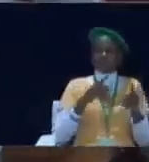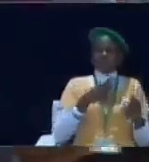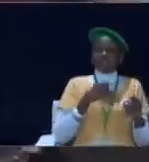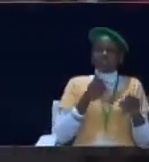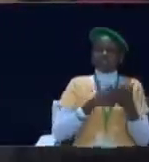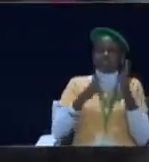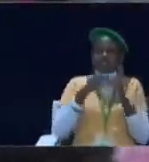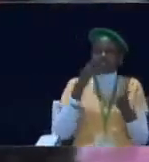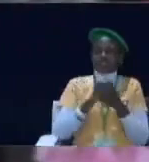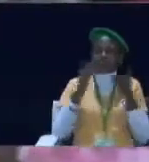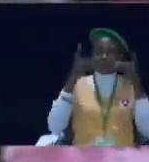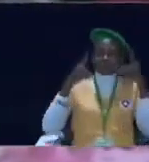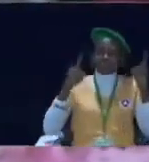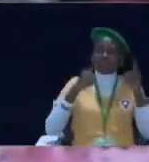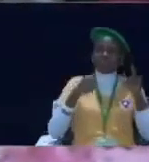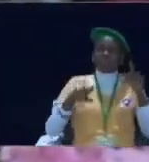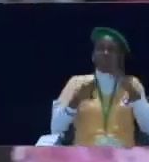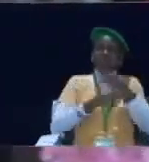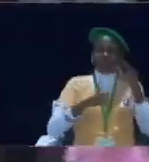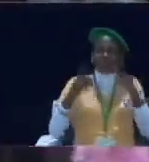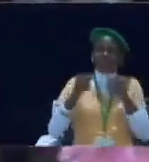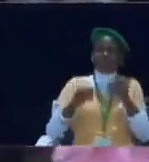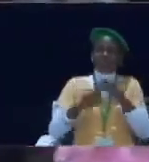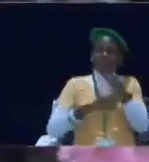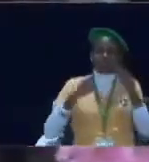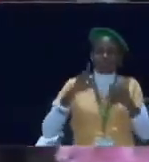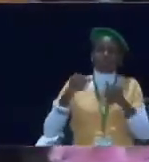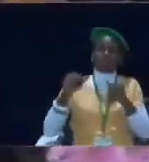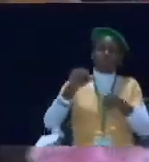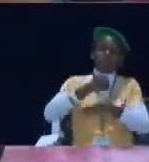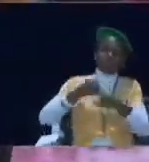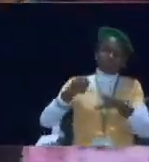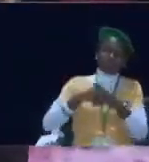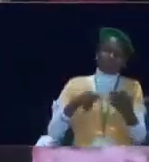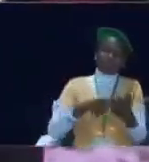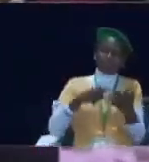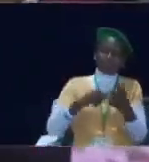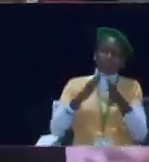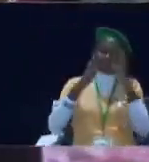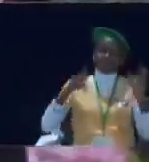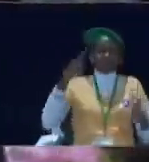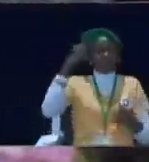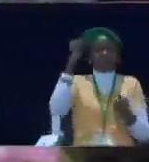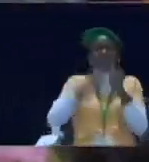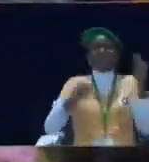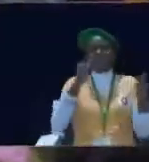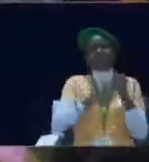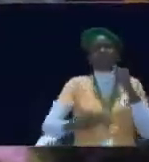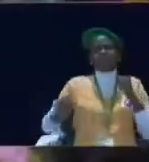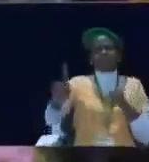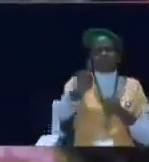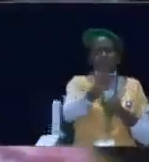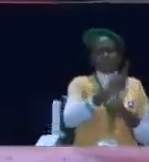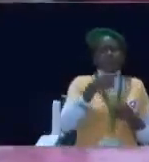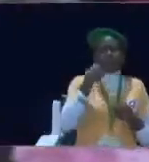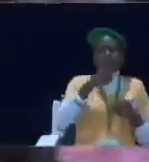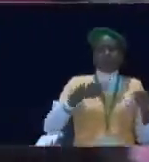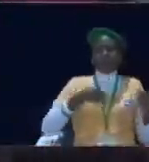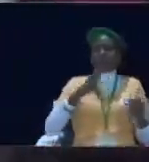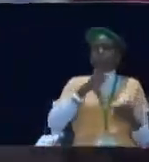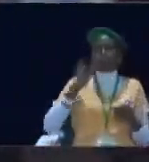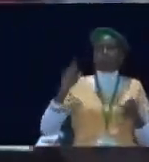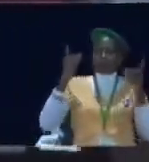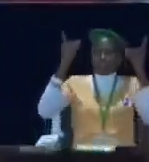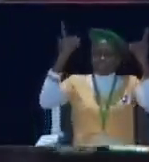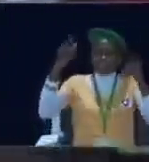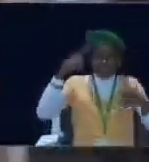house, under the protocol of anointing in this house, for everyone who have been